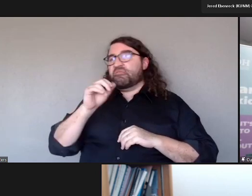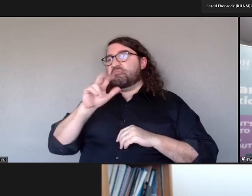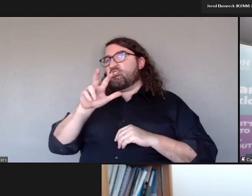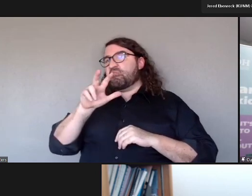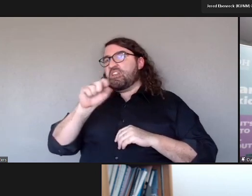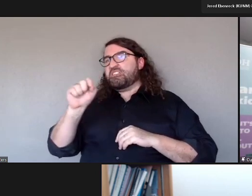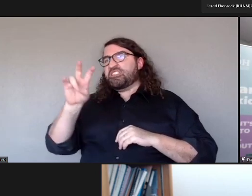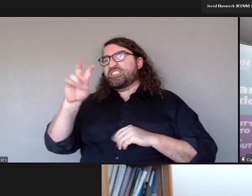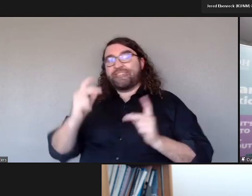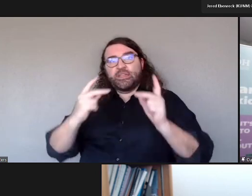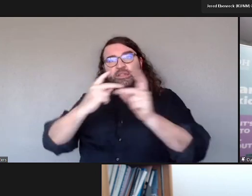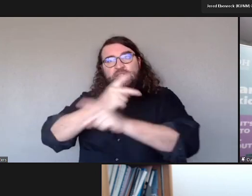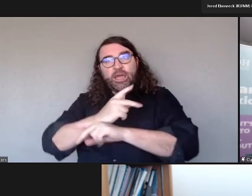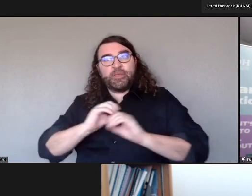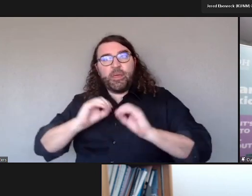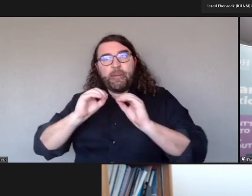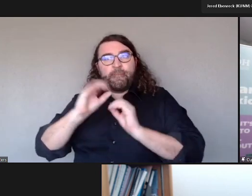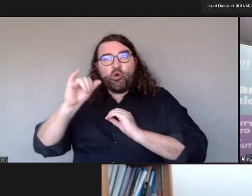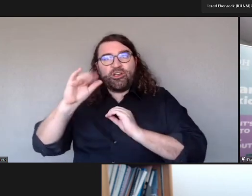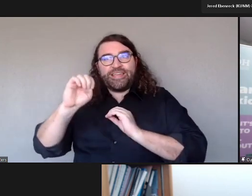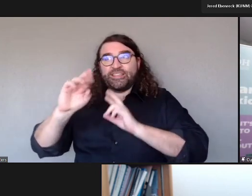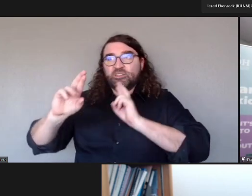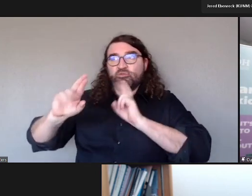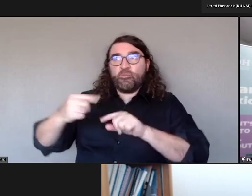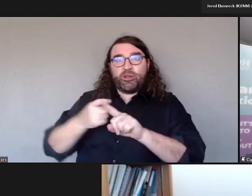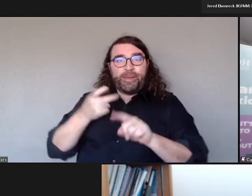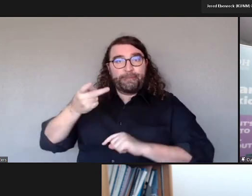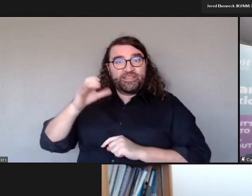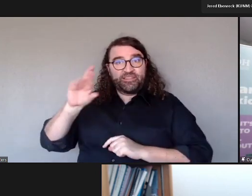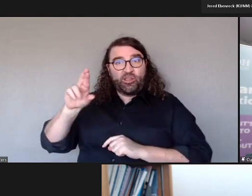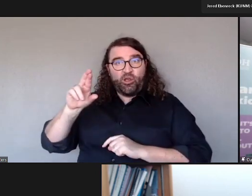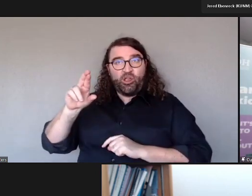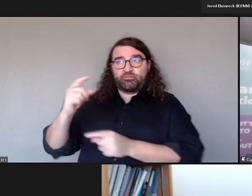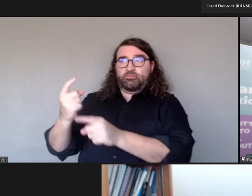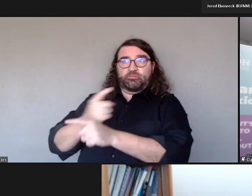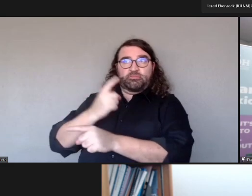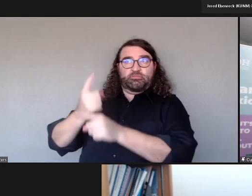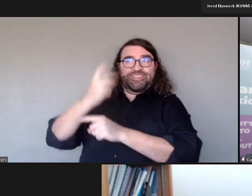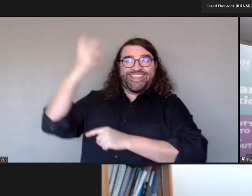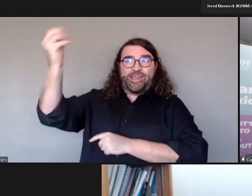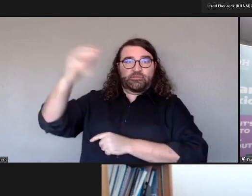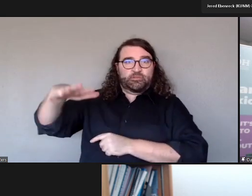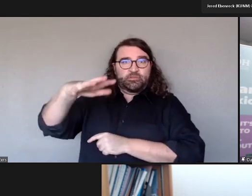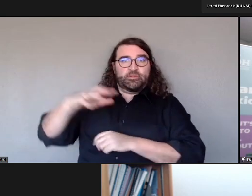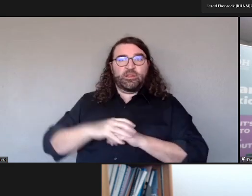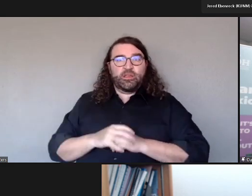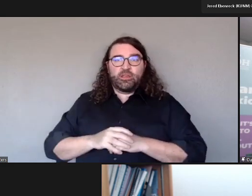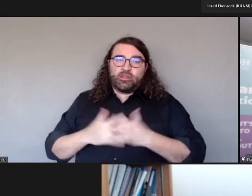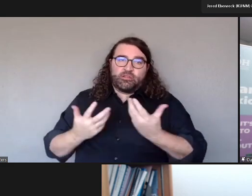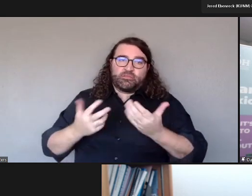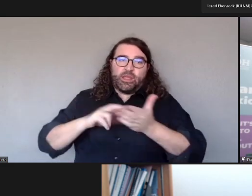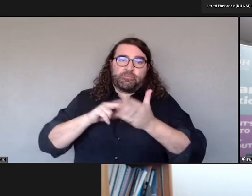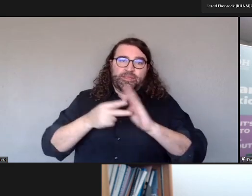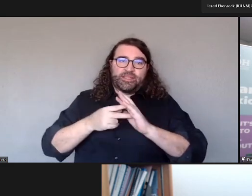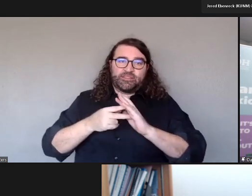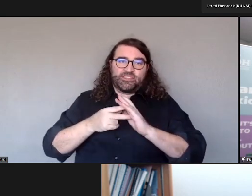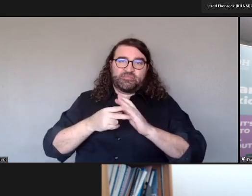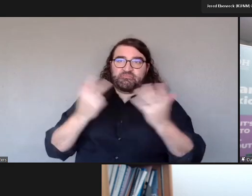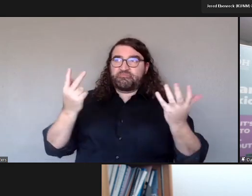number of cases that are being reported by PCR on the street, I mean, we're talking about,